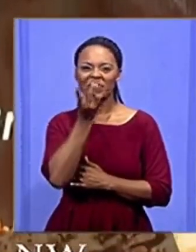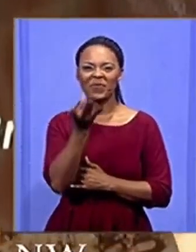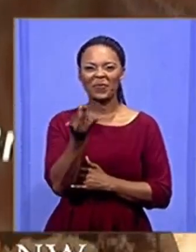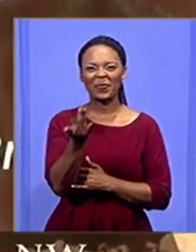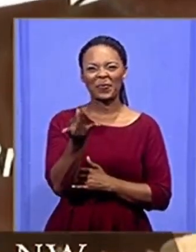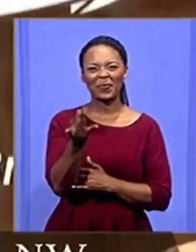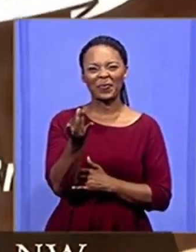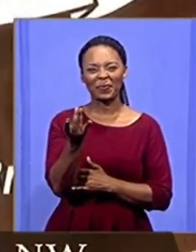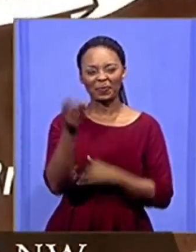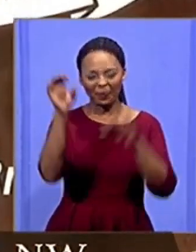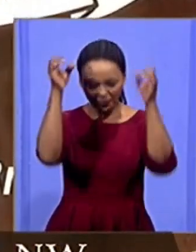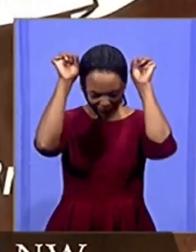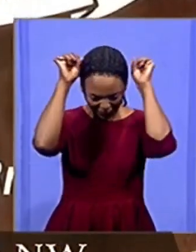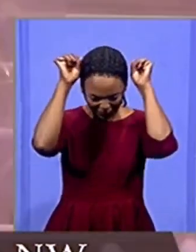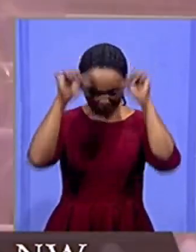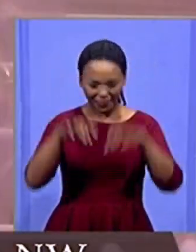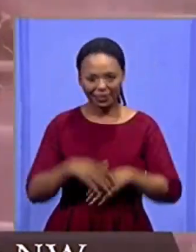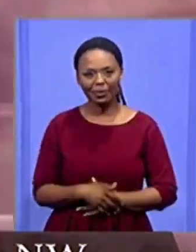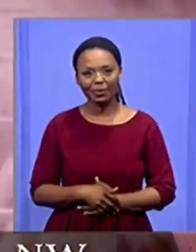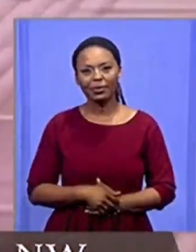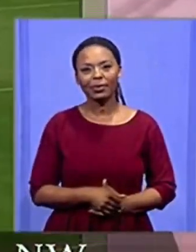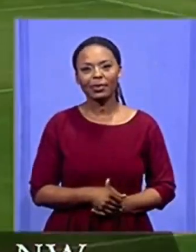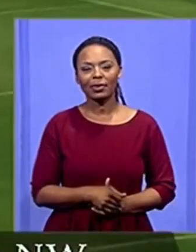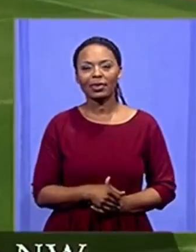ya pokolo.